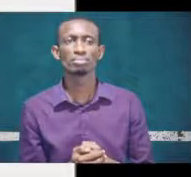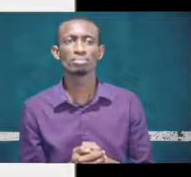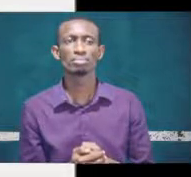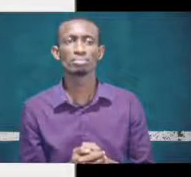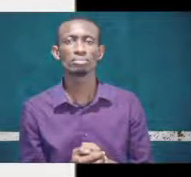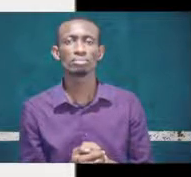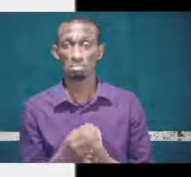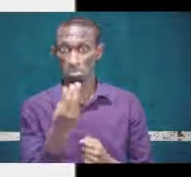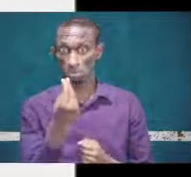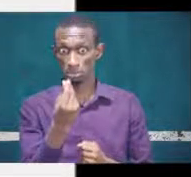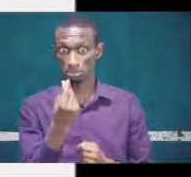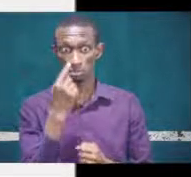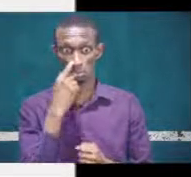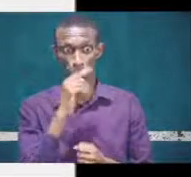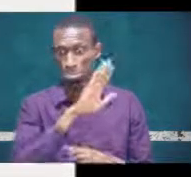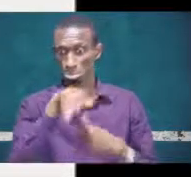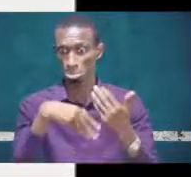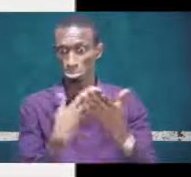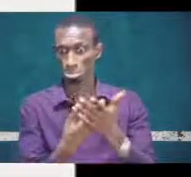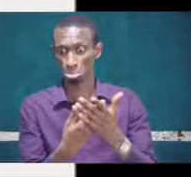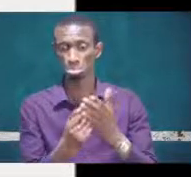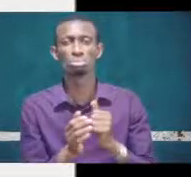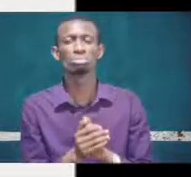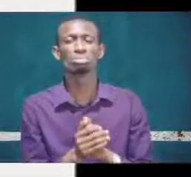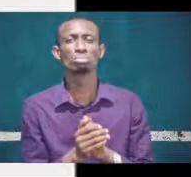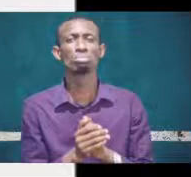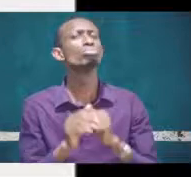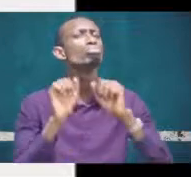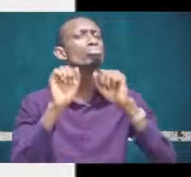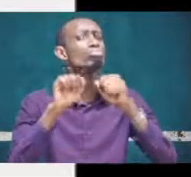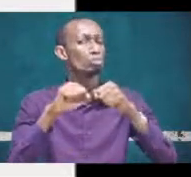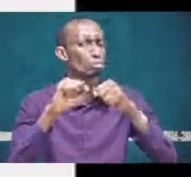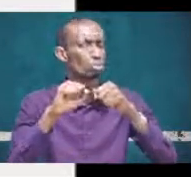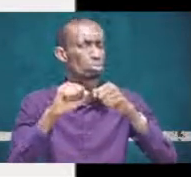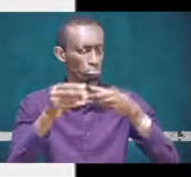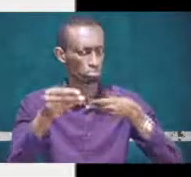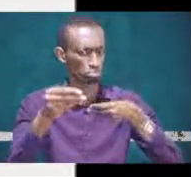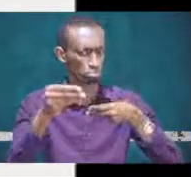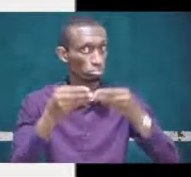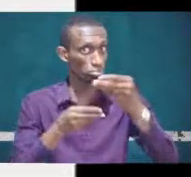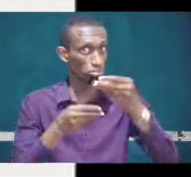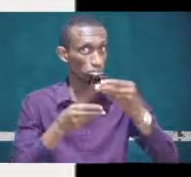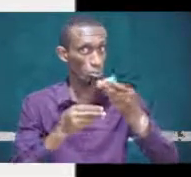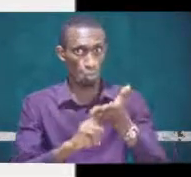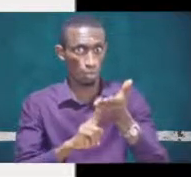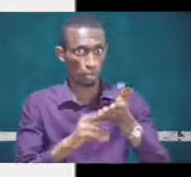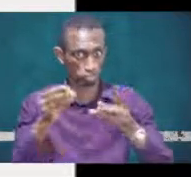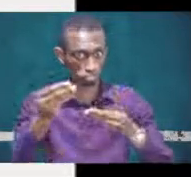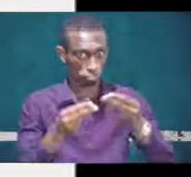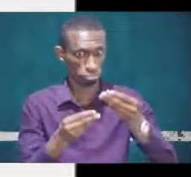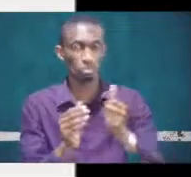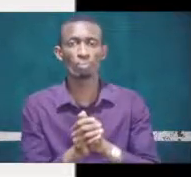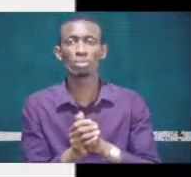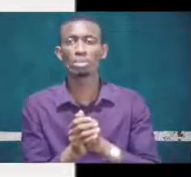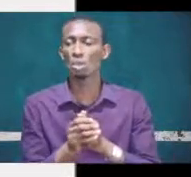Money is anything that is generally accepted as a medium of exchange for goods and